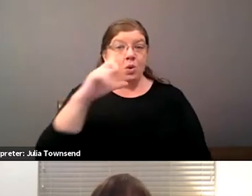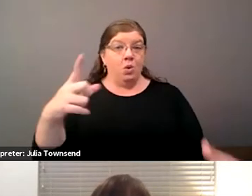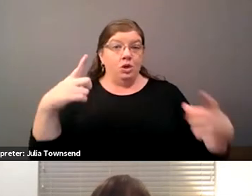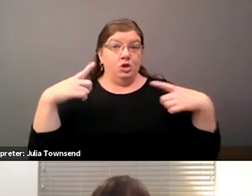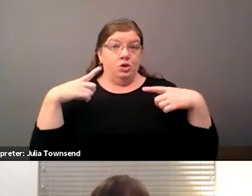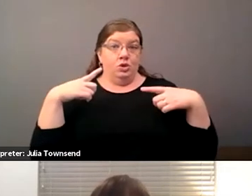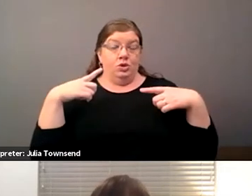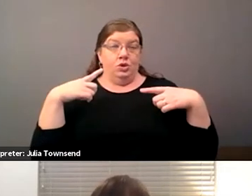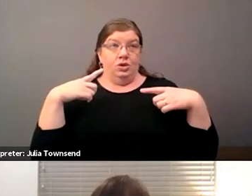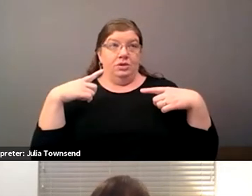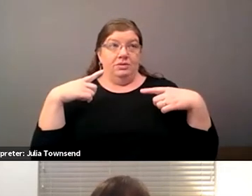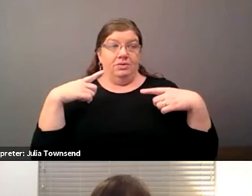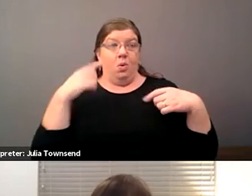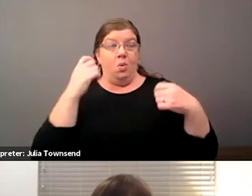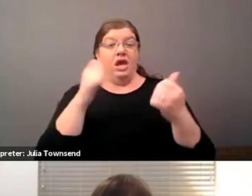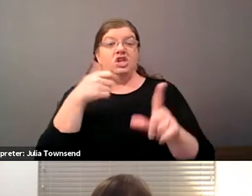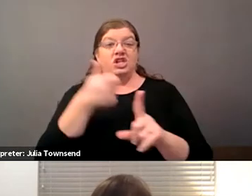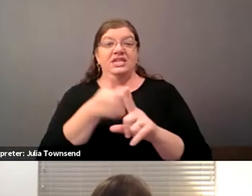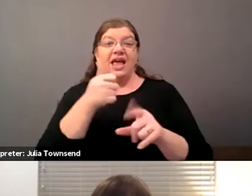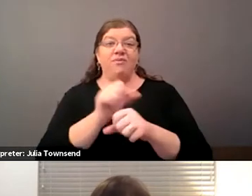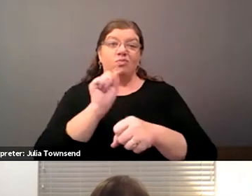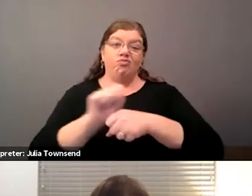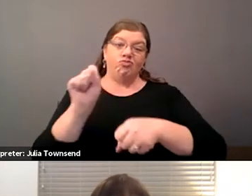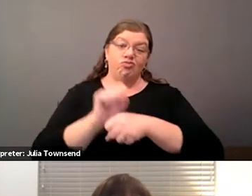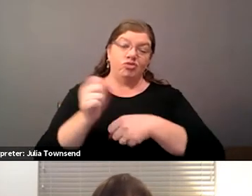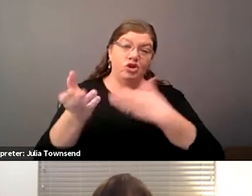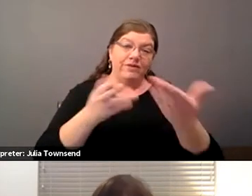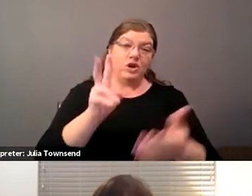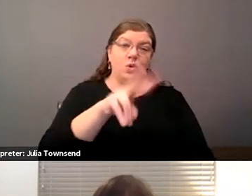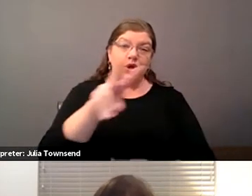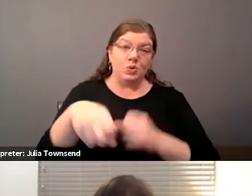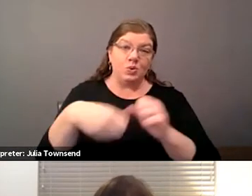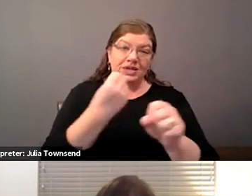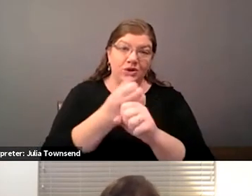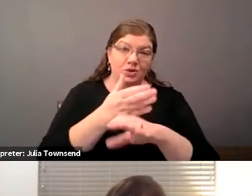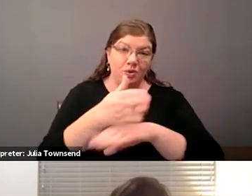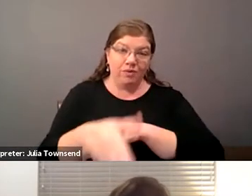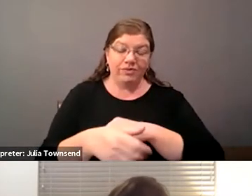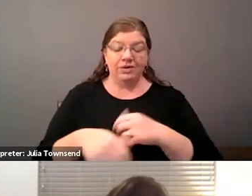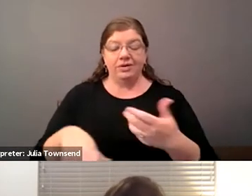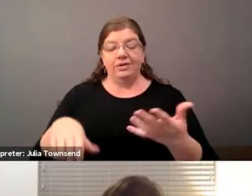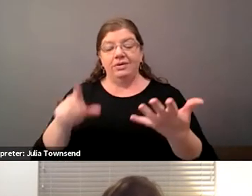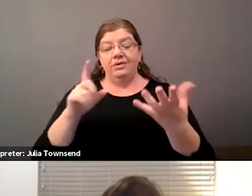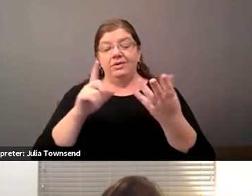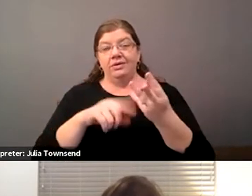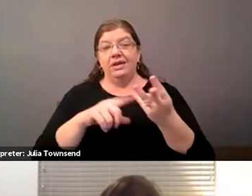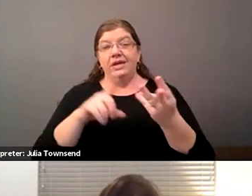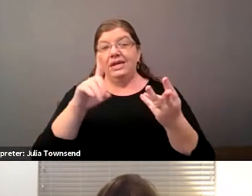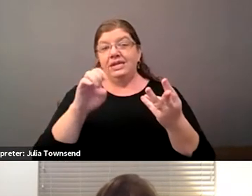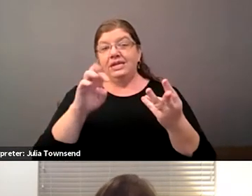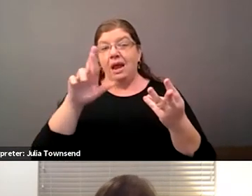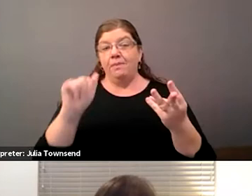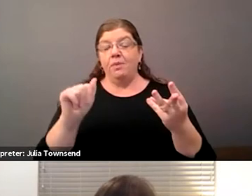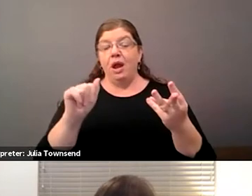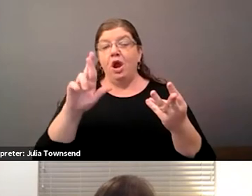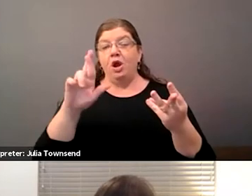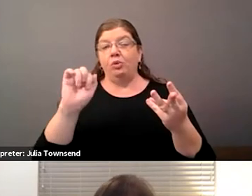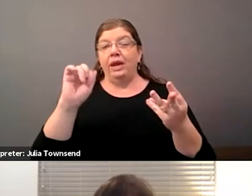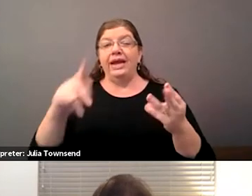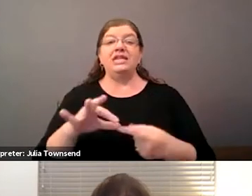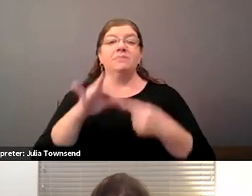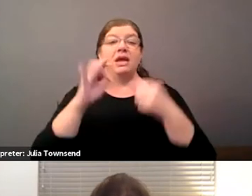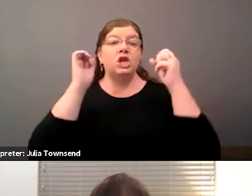22 plus years of service deborah rankin is a special education teacher at monroe